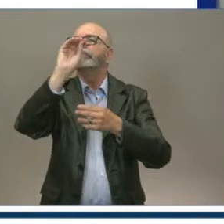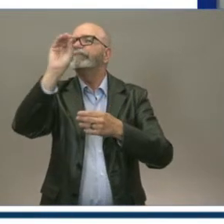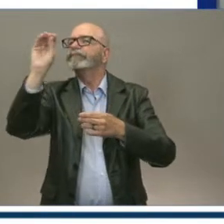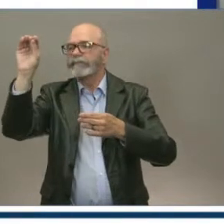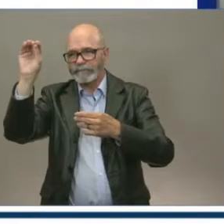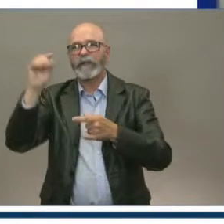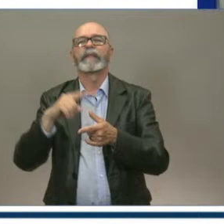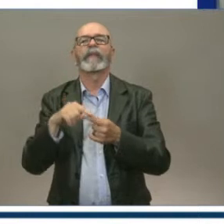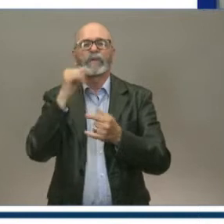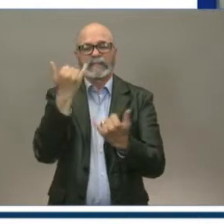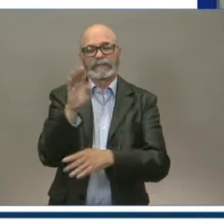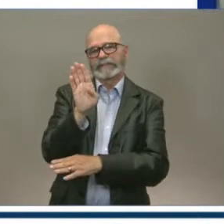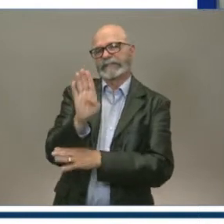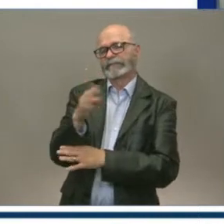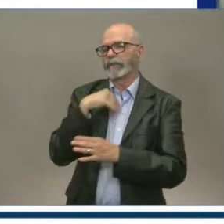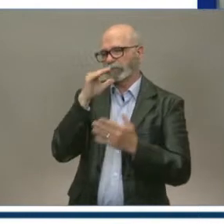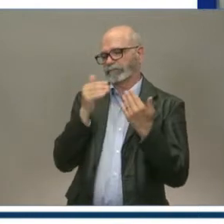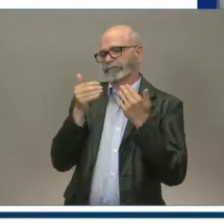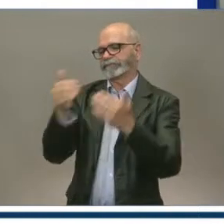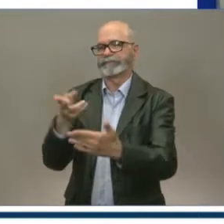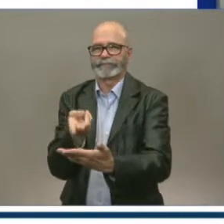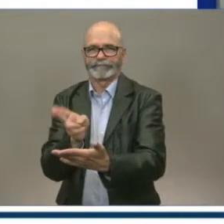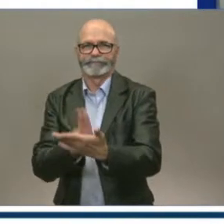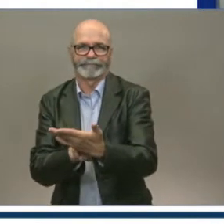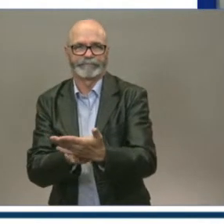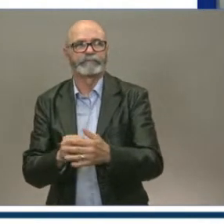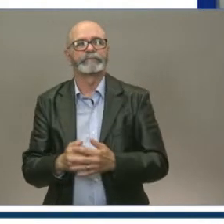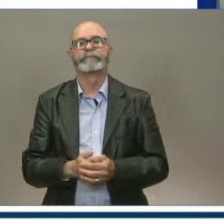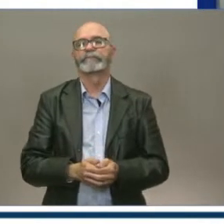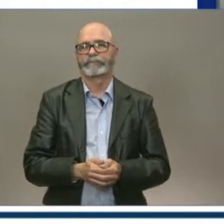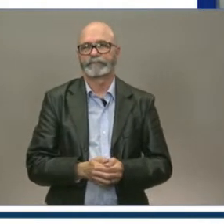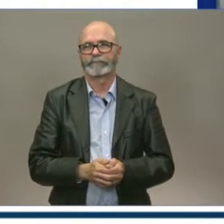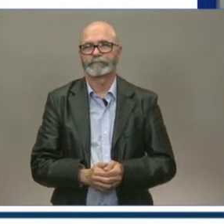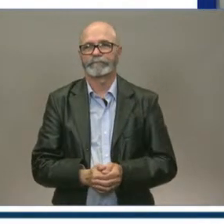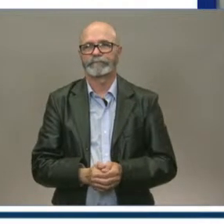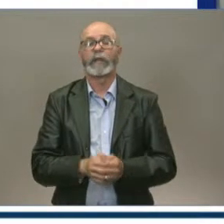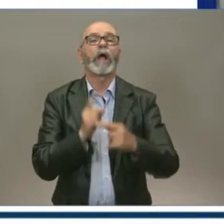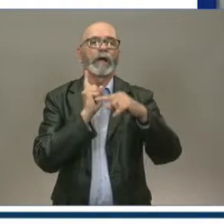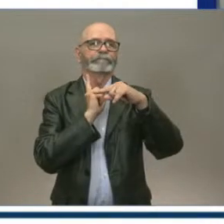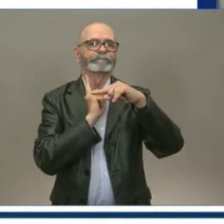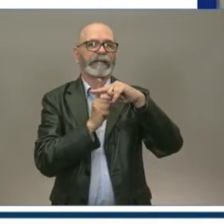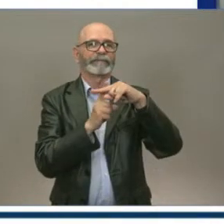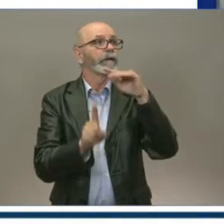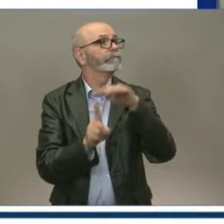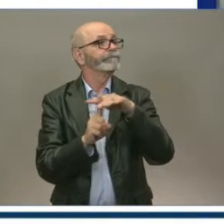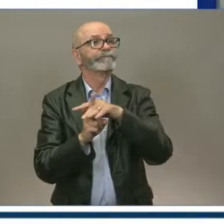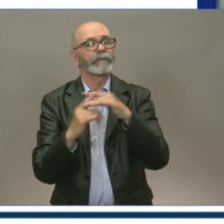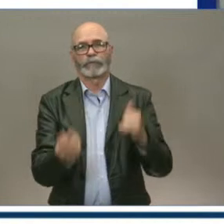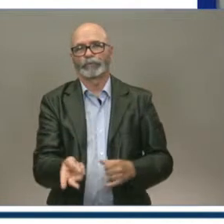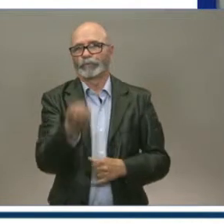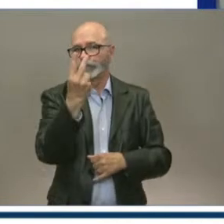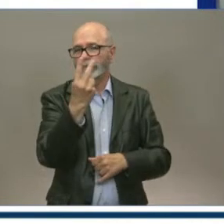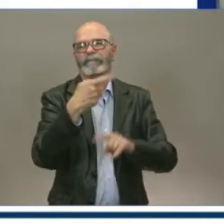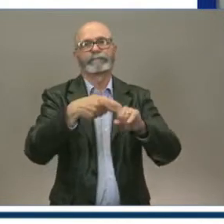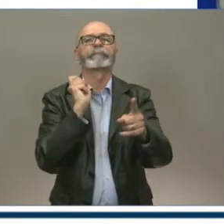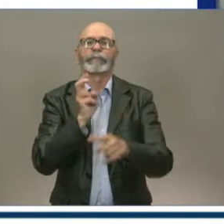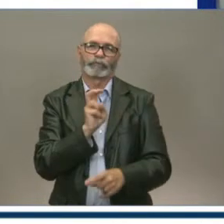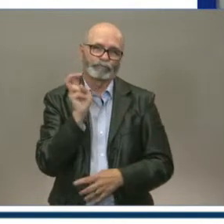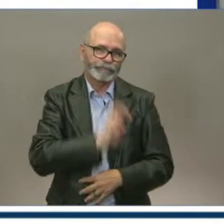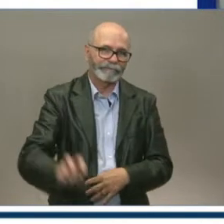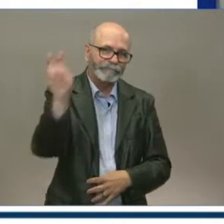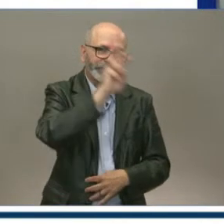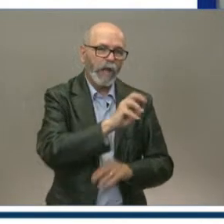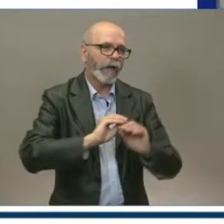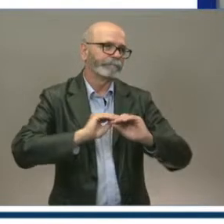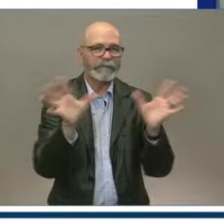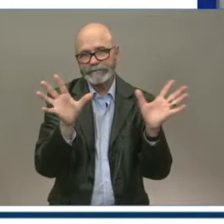Today we are announcing 2 new cases of COVID-19. One case in the northern zone related to travel outside of Atlantic Canada, and the